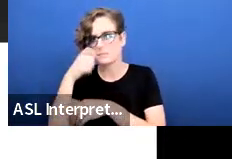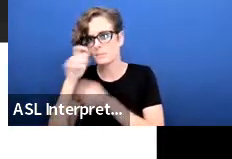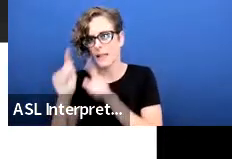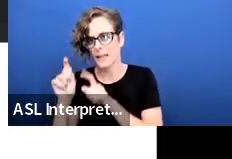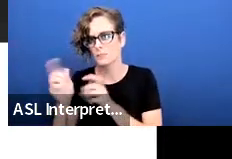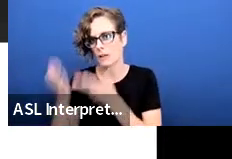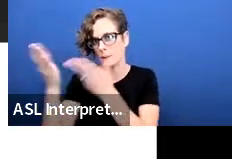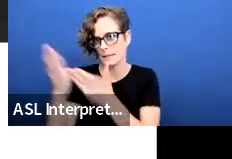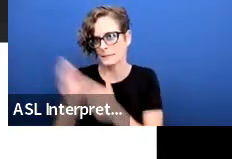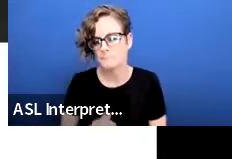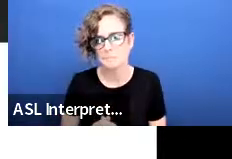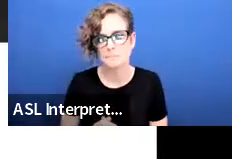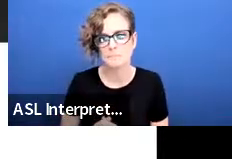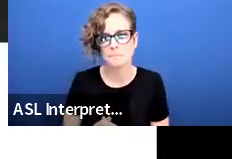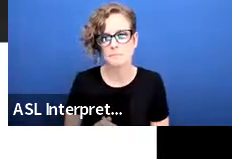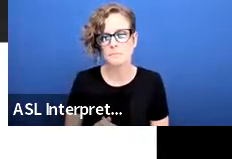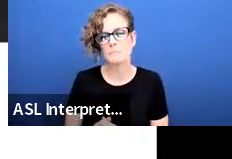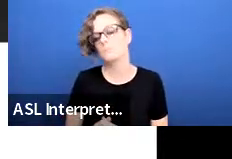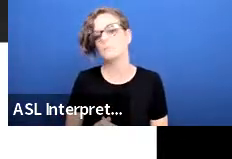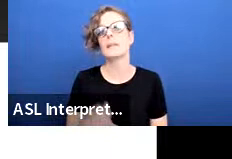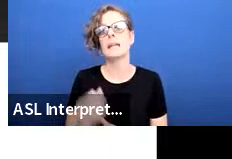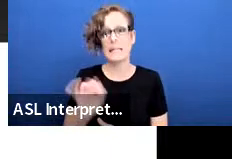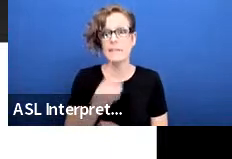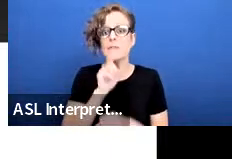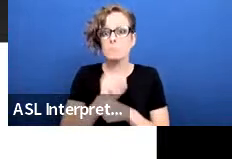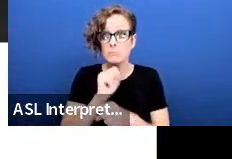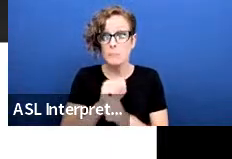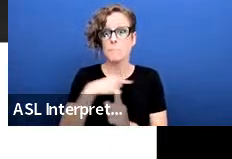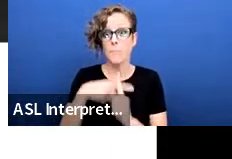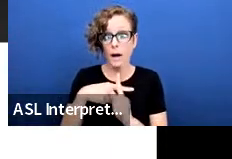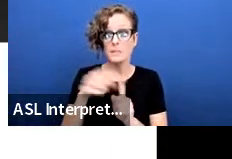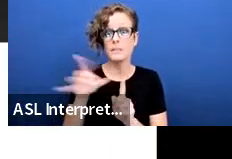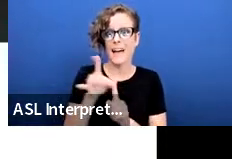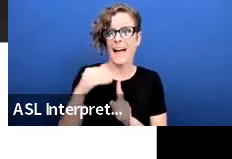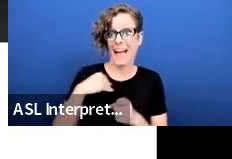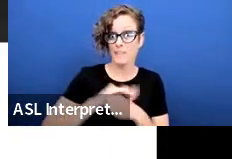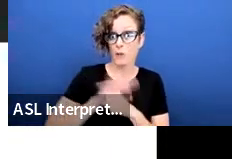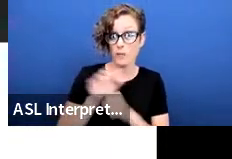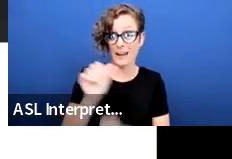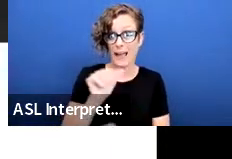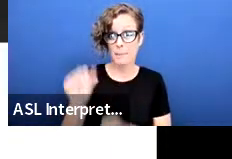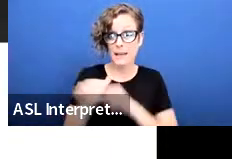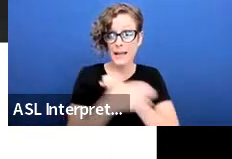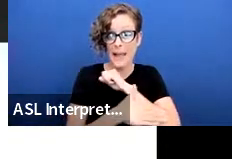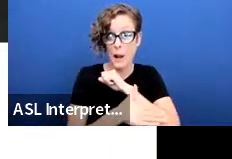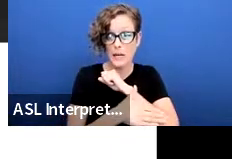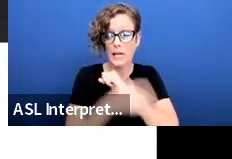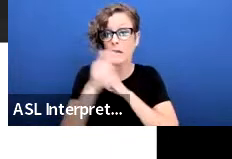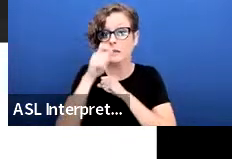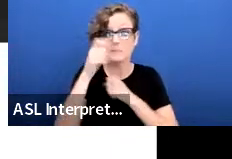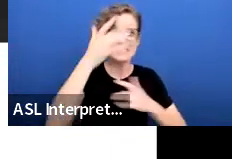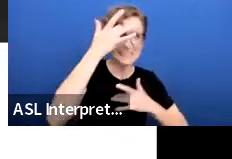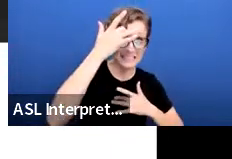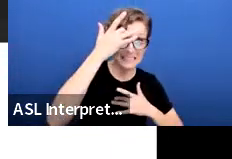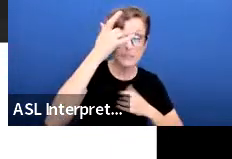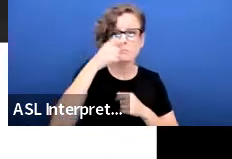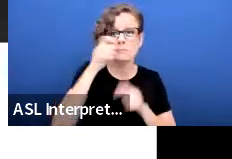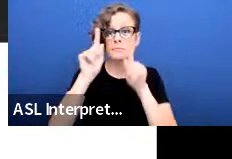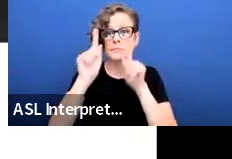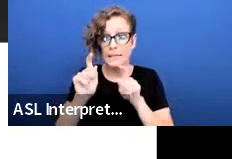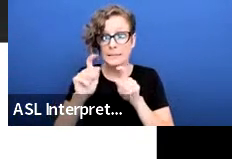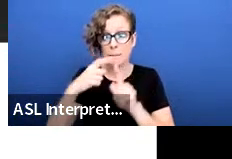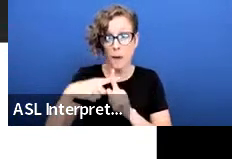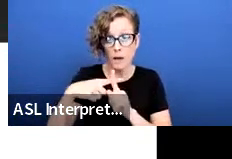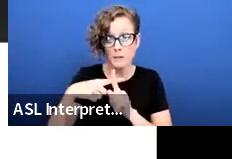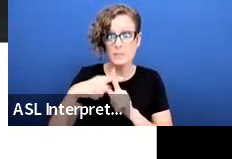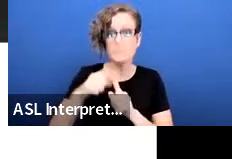And we still require isolation of people who have COVID infection here in Alameda County. So once you get sick, you test positive, you have the symptoms, you should